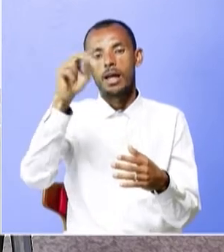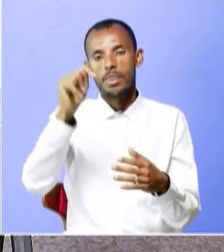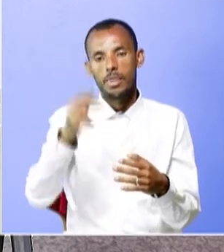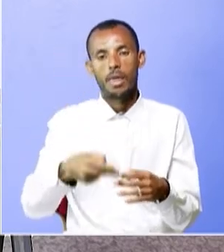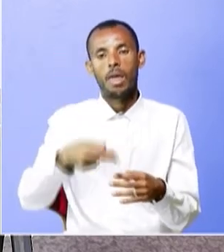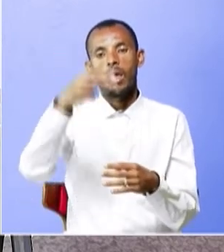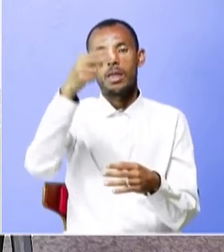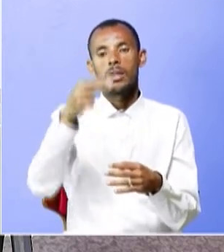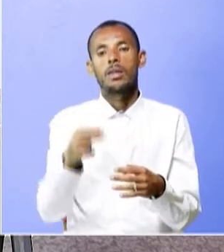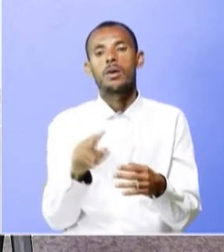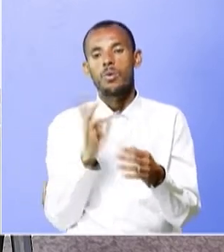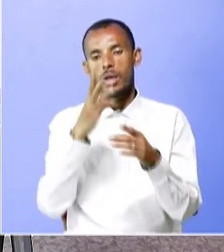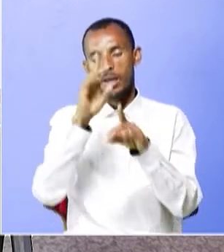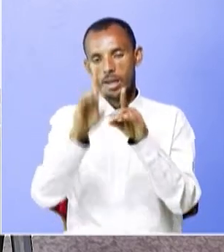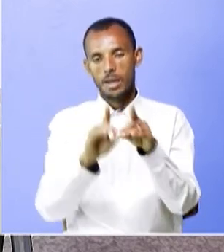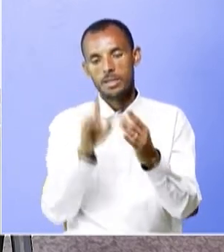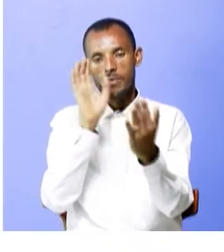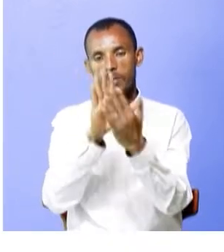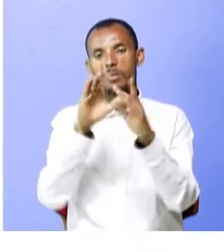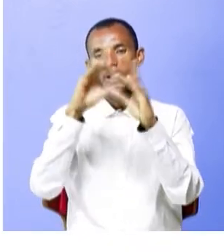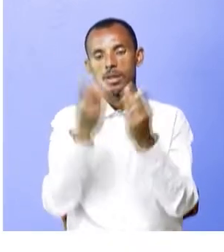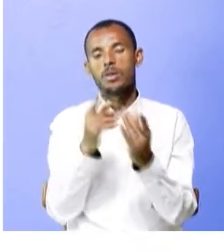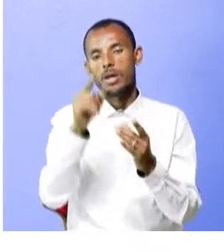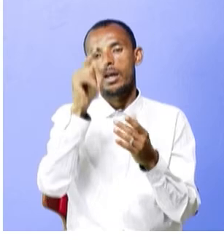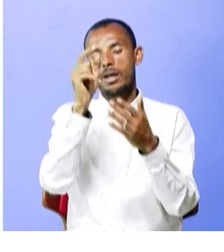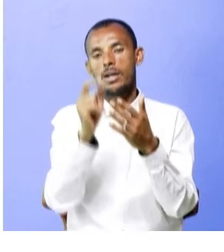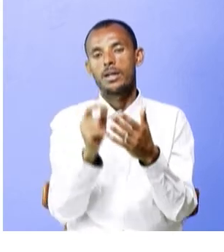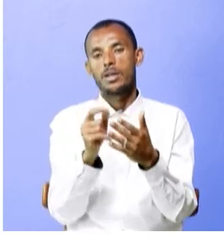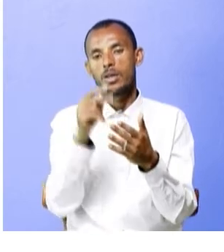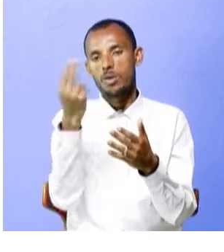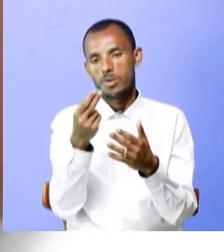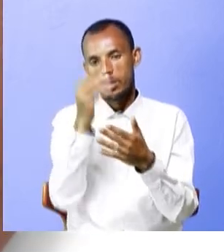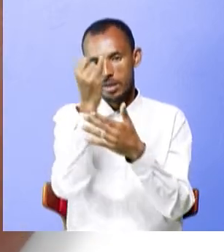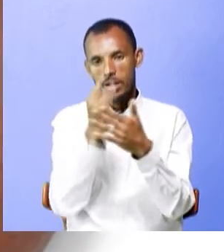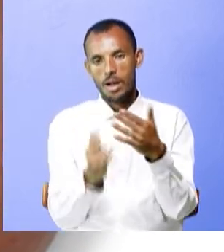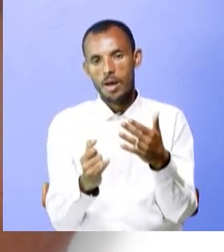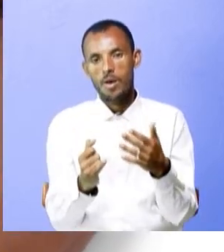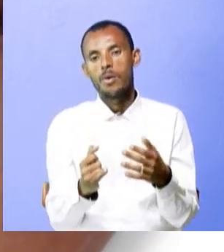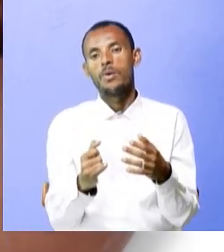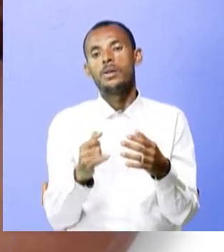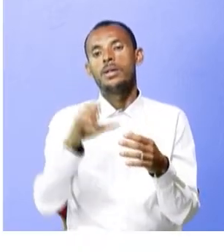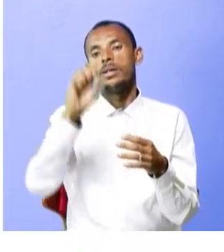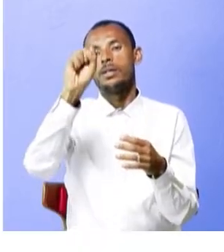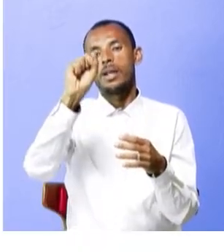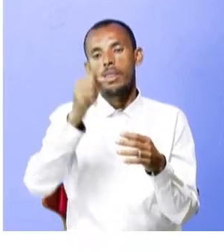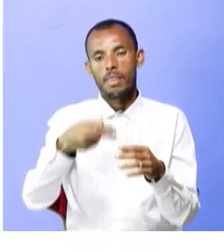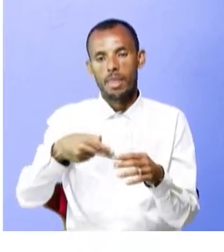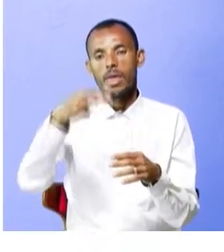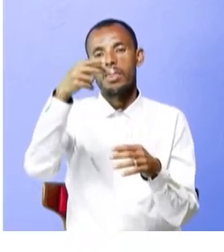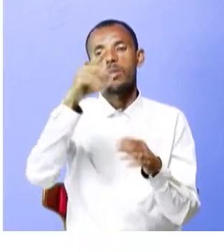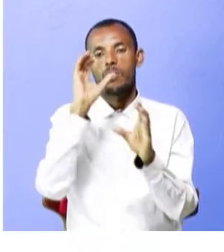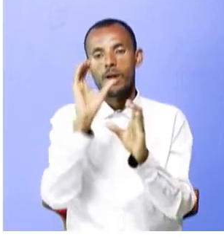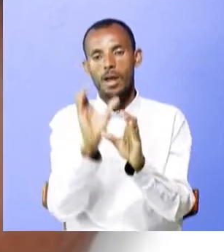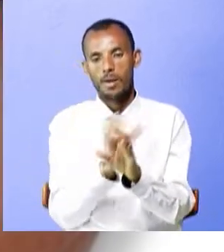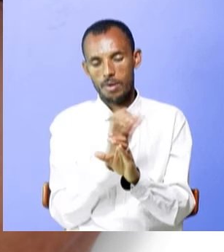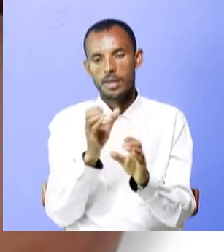front part. Okay, so you can roughly construct a slant height so that you can calculate the